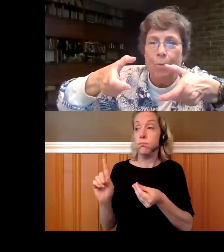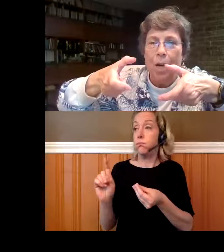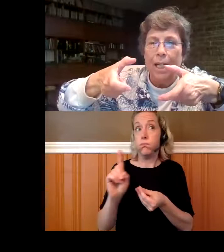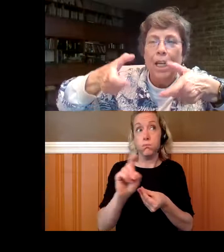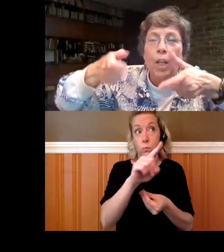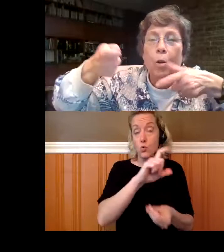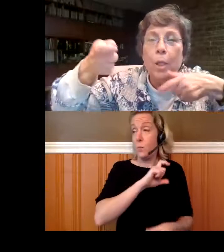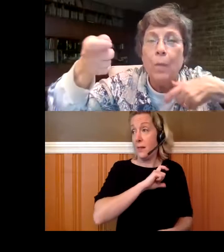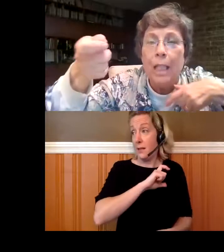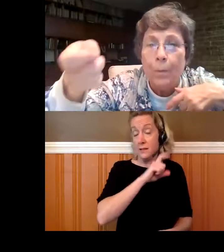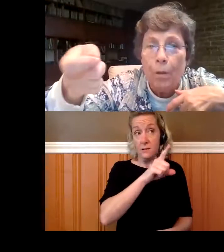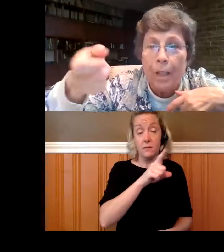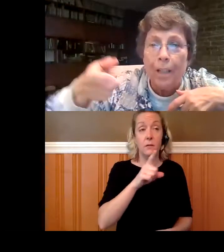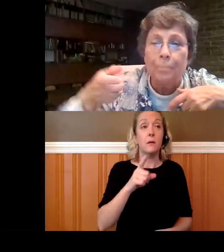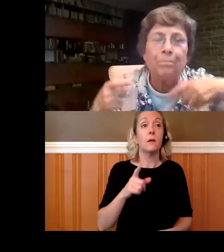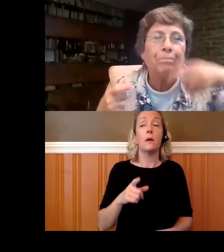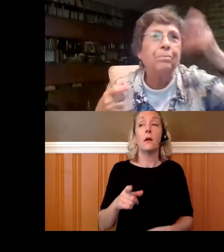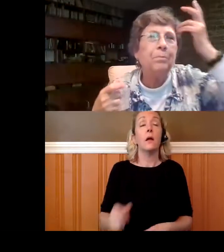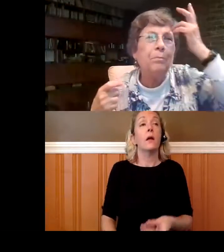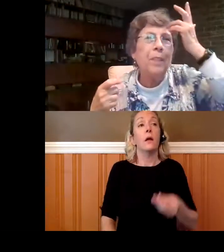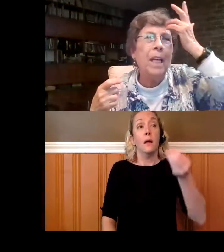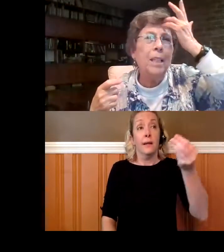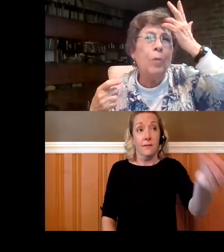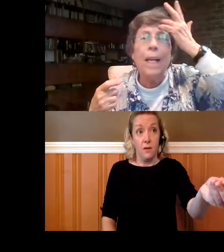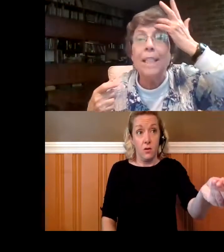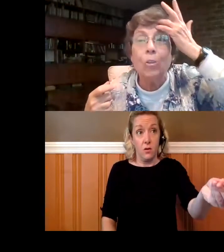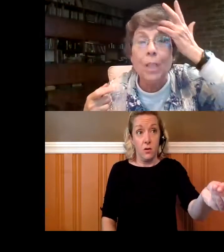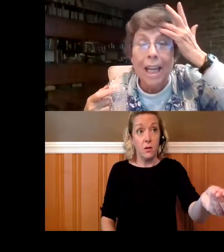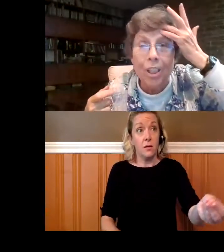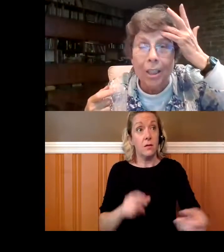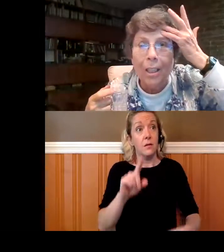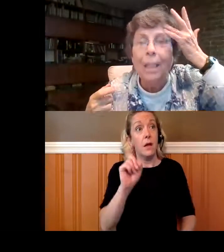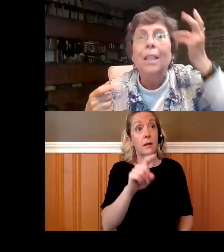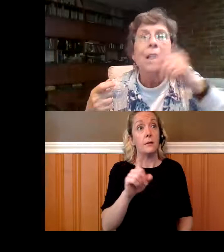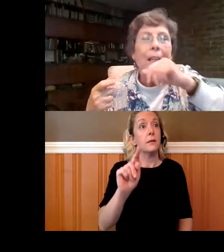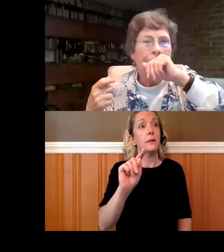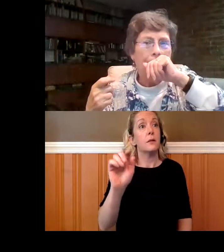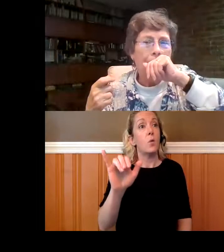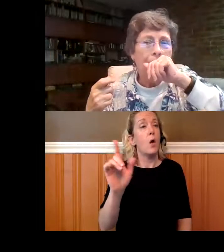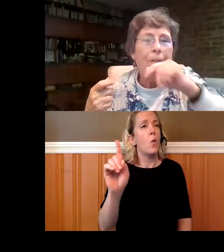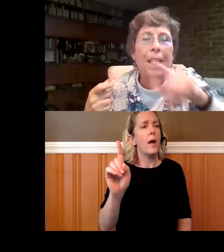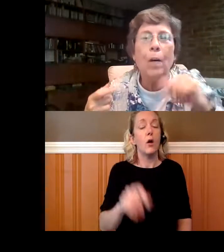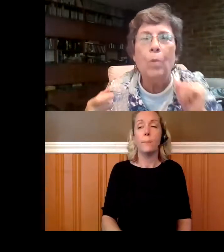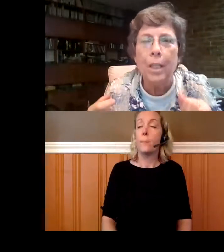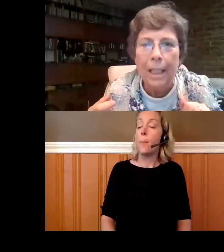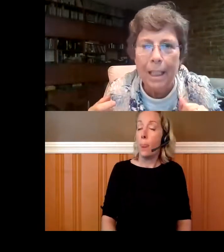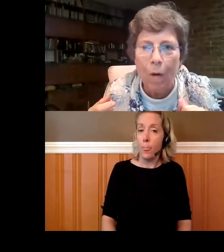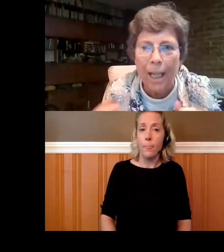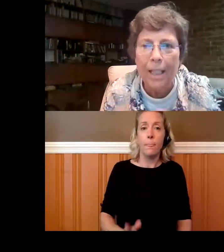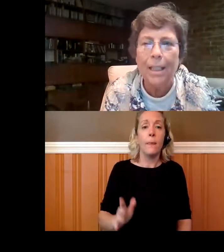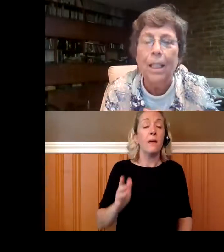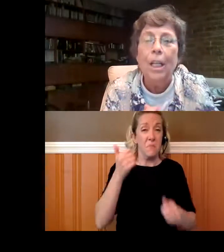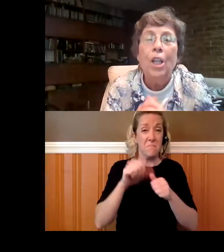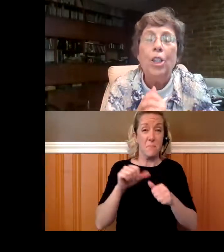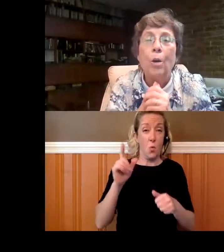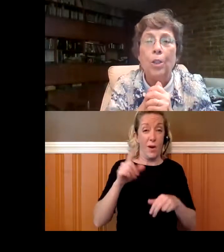Grand Central Station and find out where the TTY is. So the student went, it was a lot of crowd, a lot of